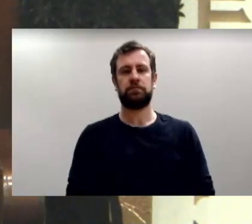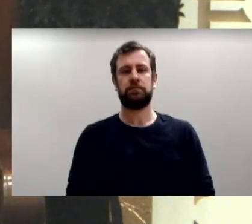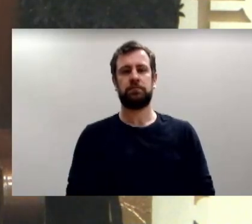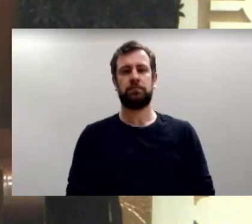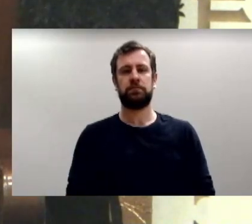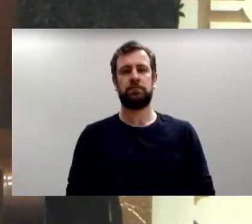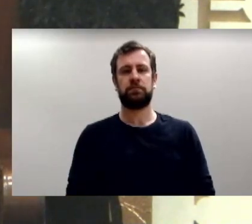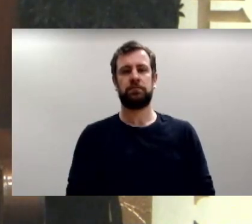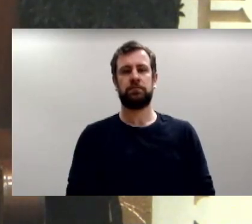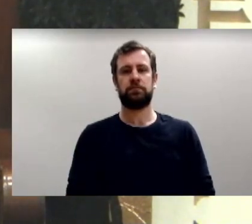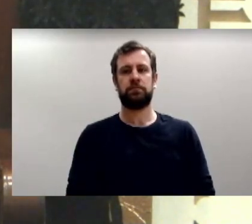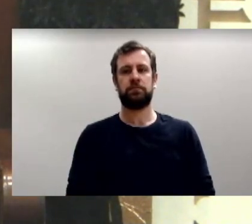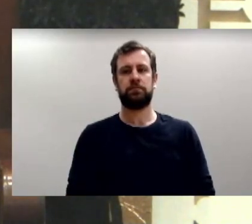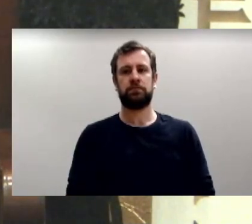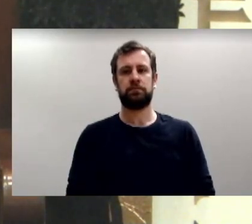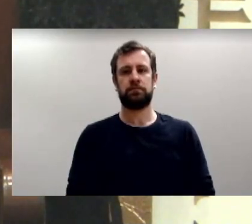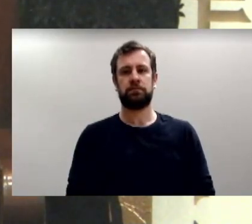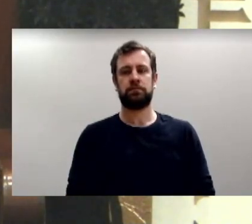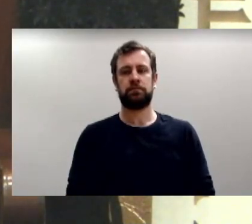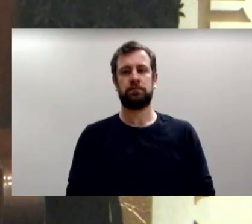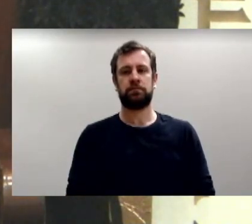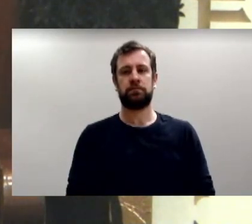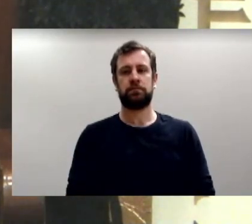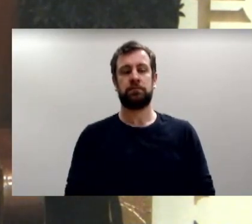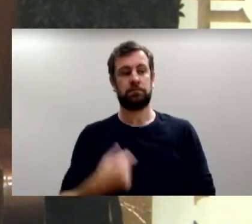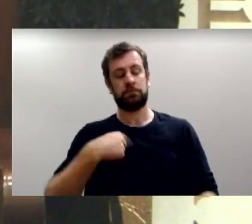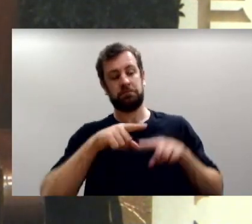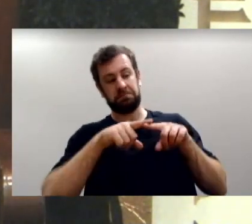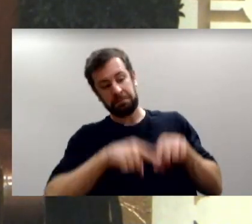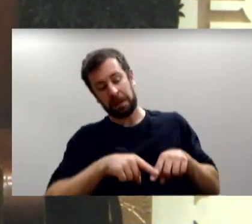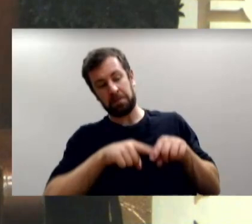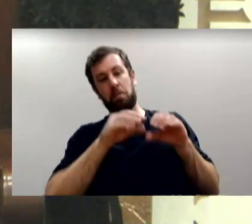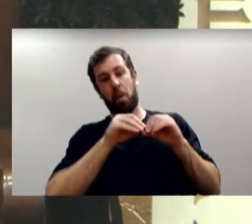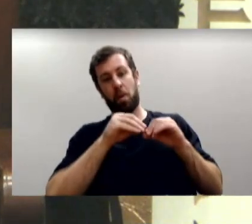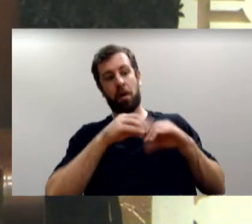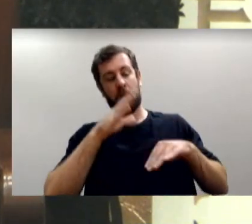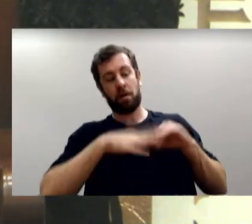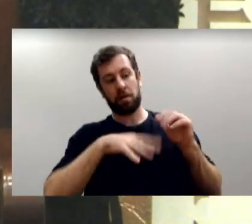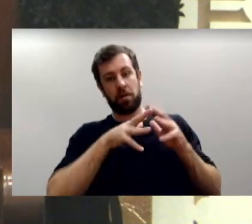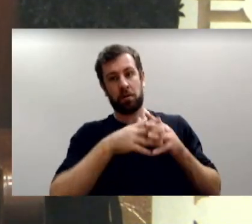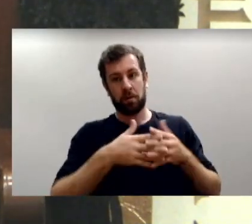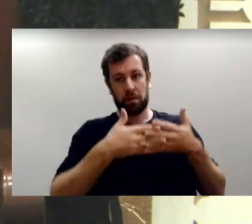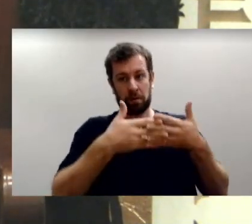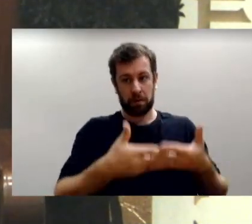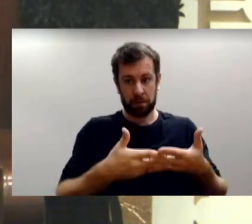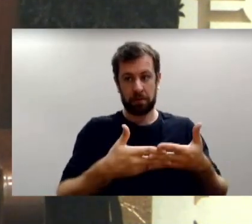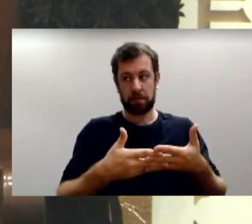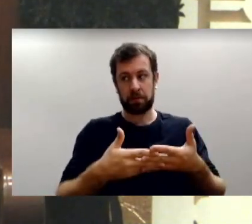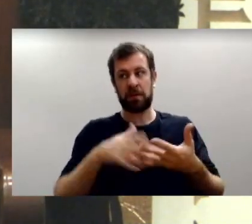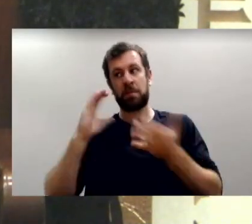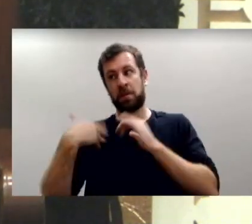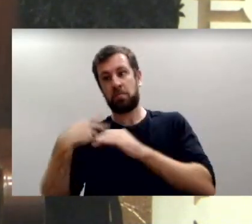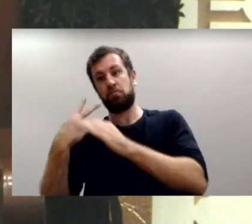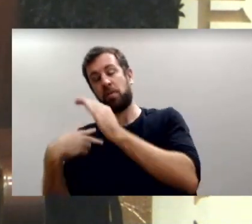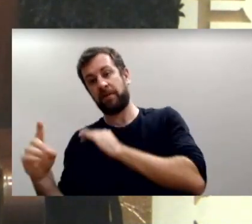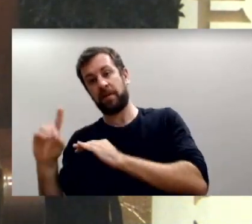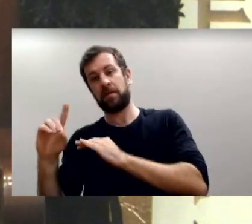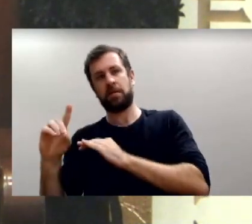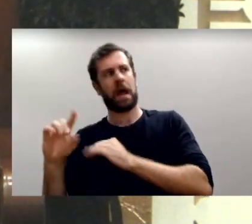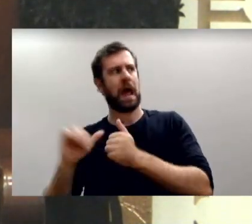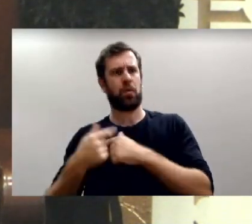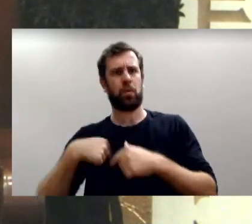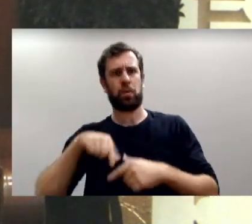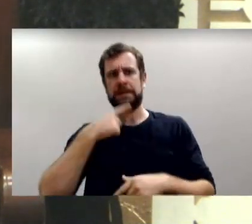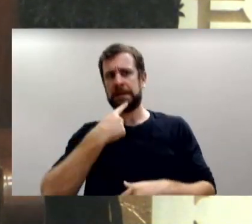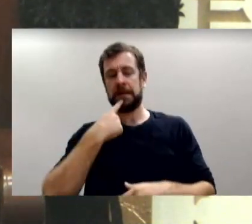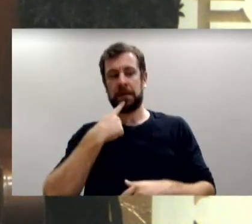the Quran over the Prophet. It might be a very heavy word even to digest. How can we say